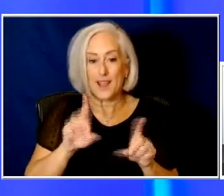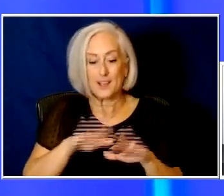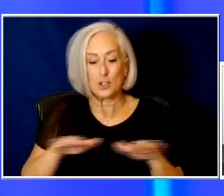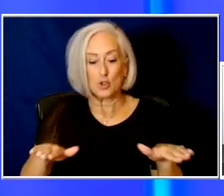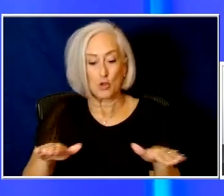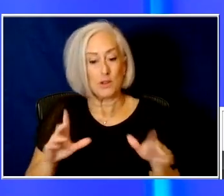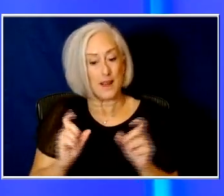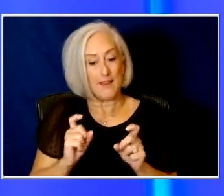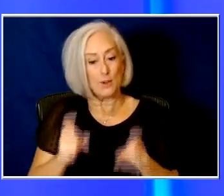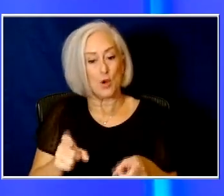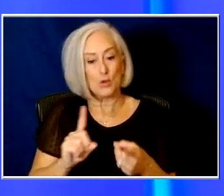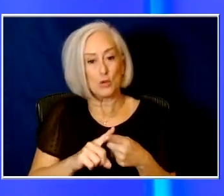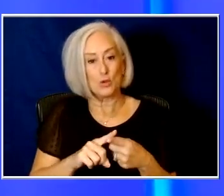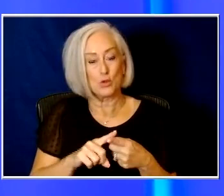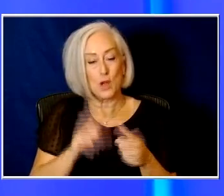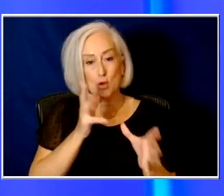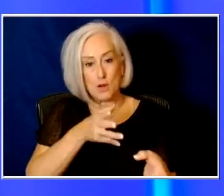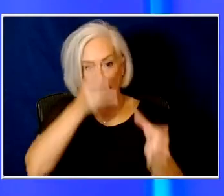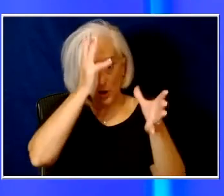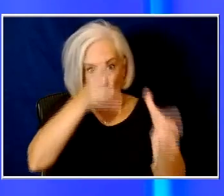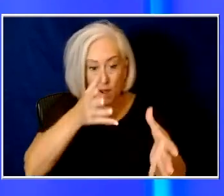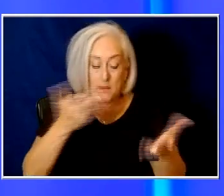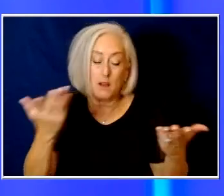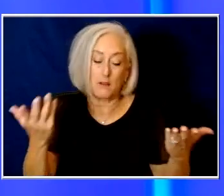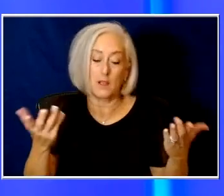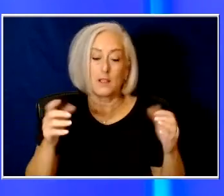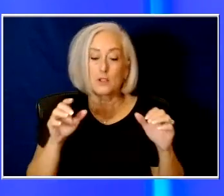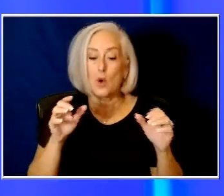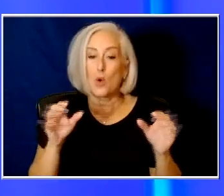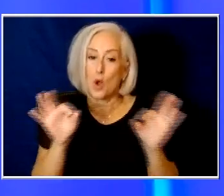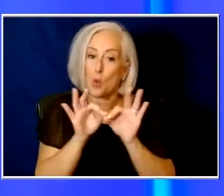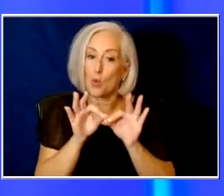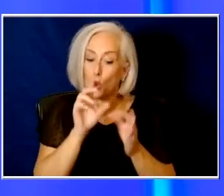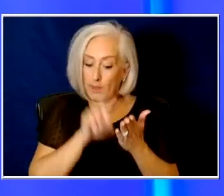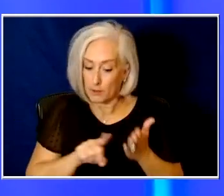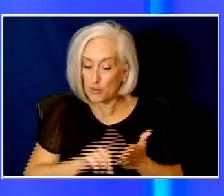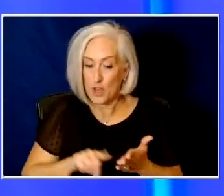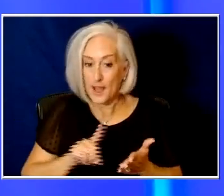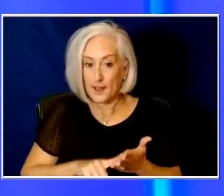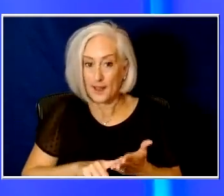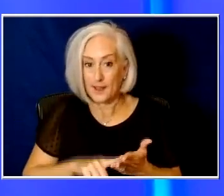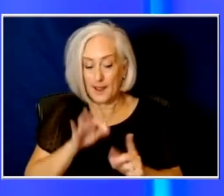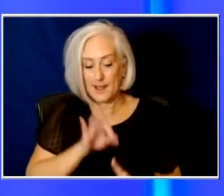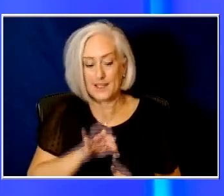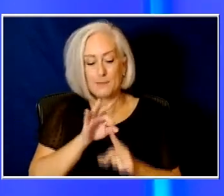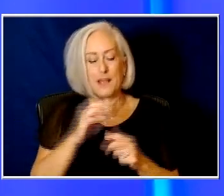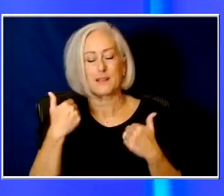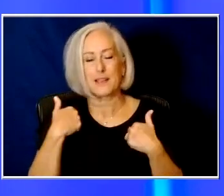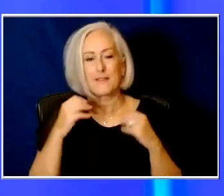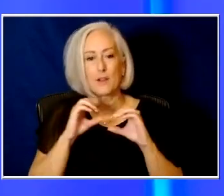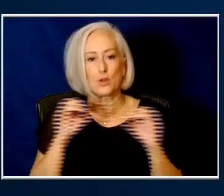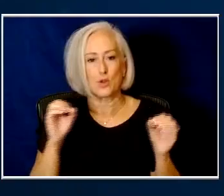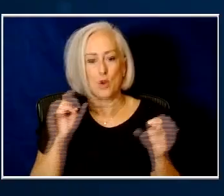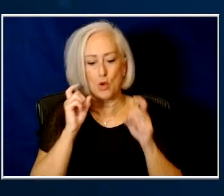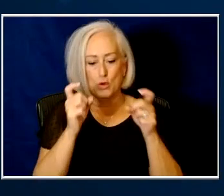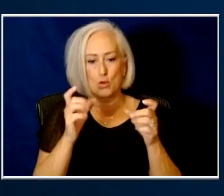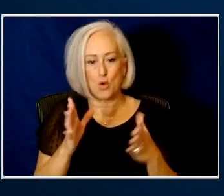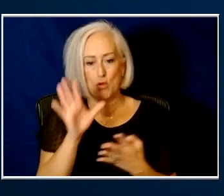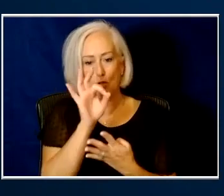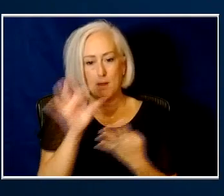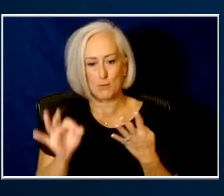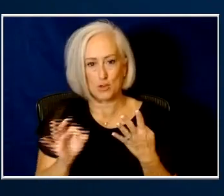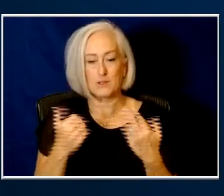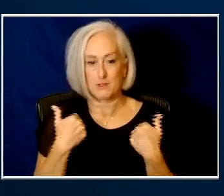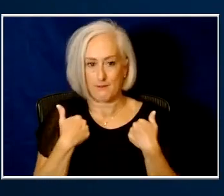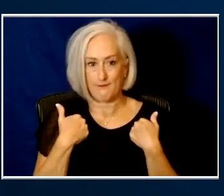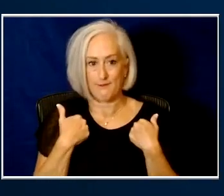So it's always worth checking it out, especially if you don't have a good donor options in an immediate family.